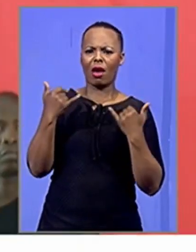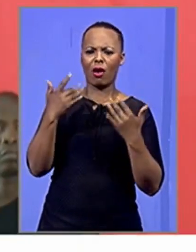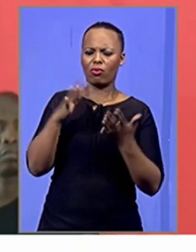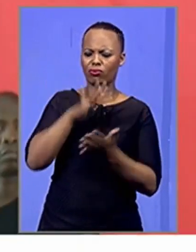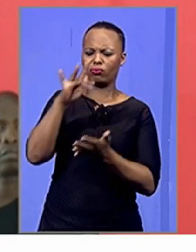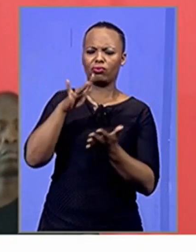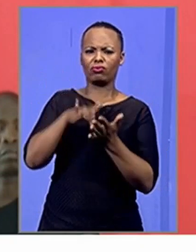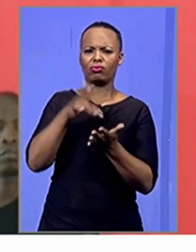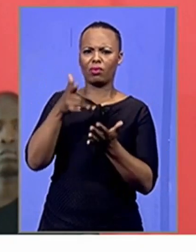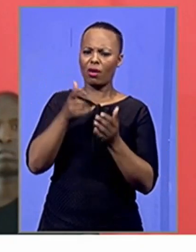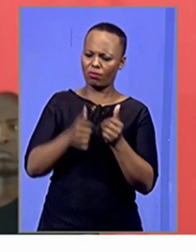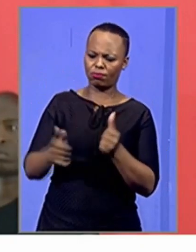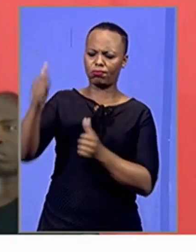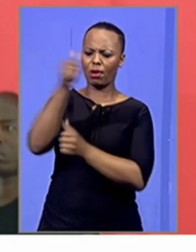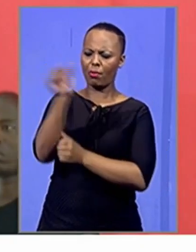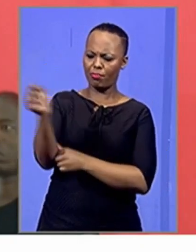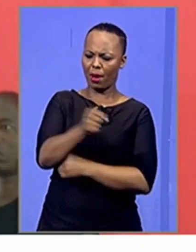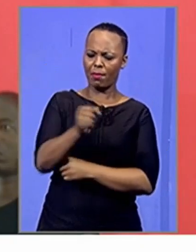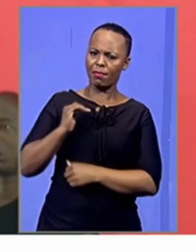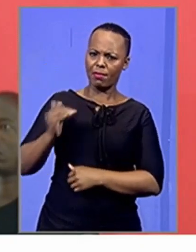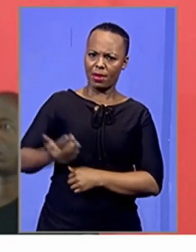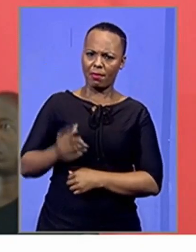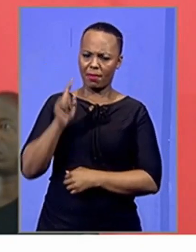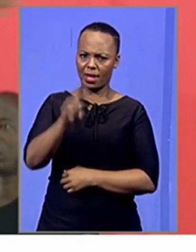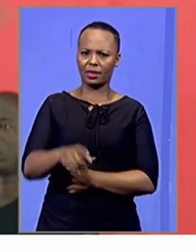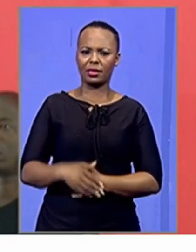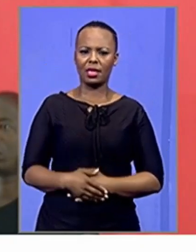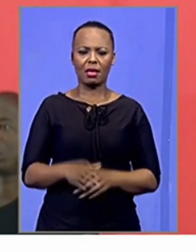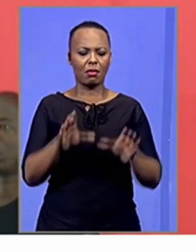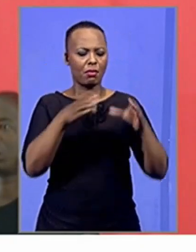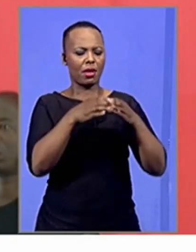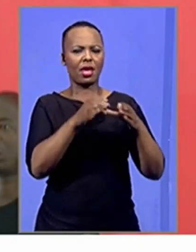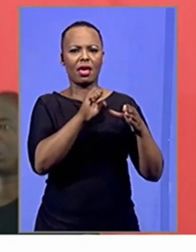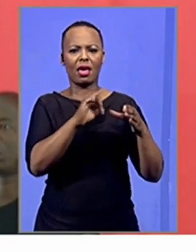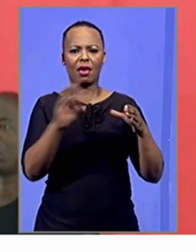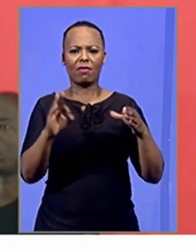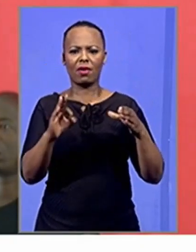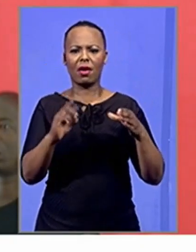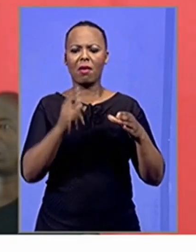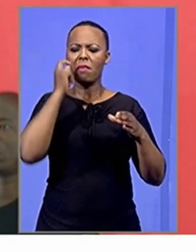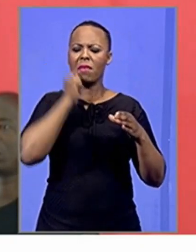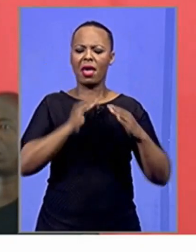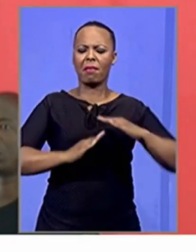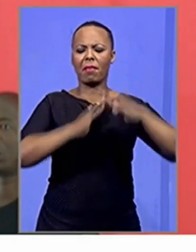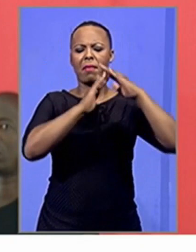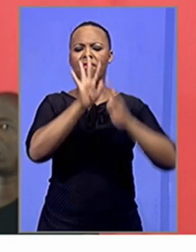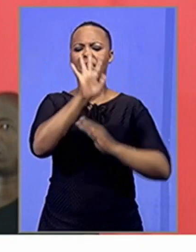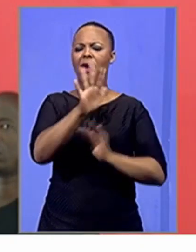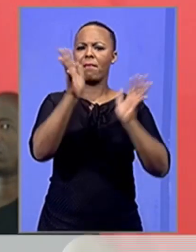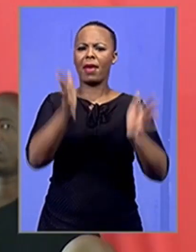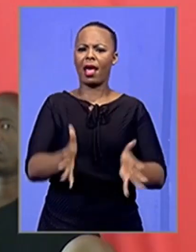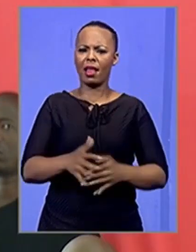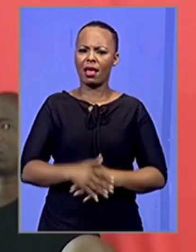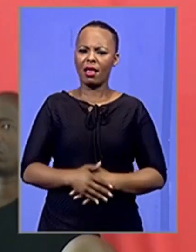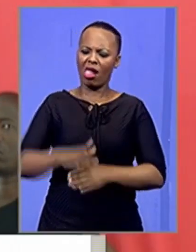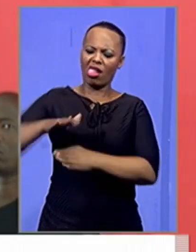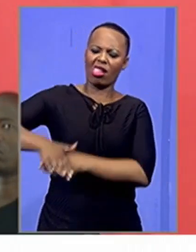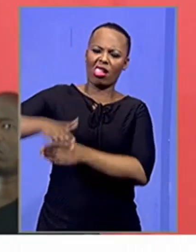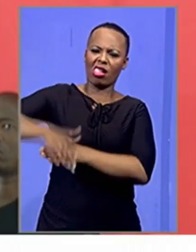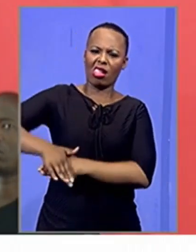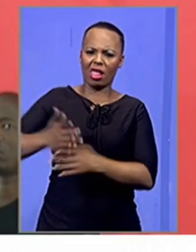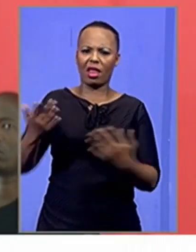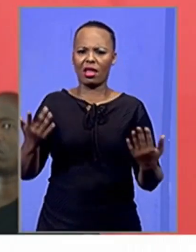this conference of the Eastern Cape do? It elects the top 5 of males only. And still think you